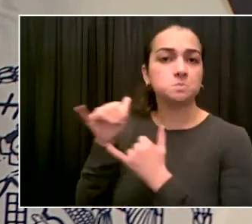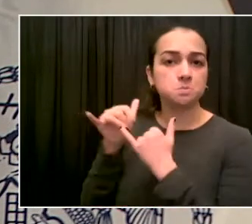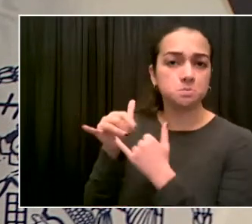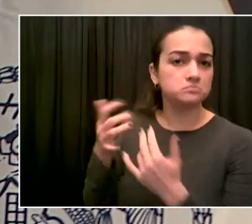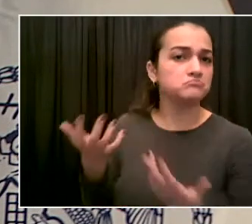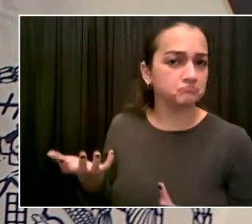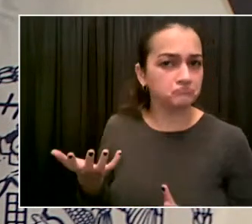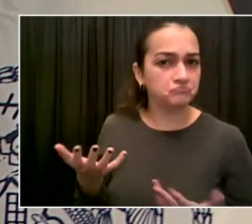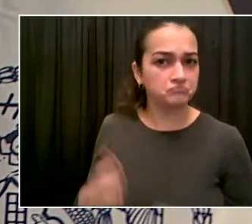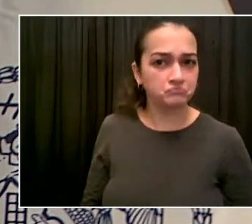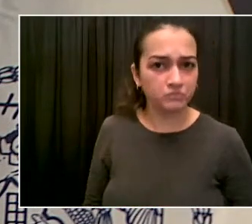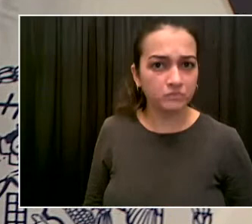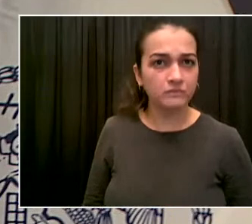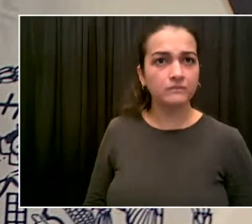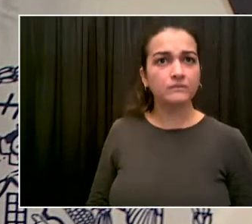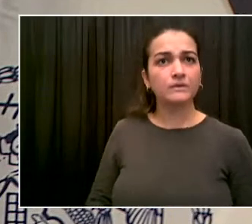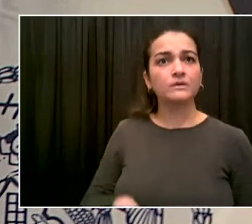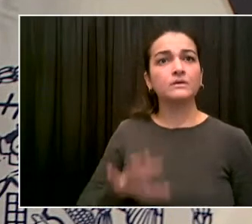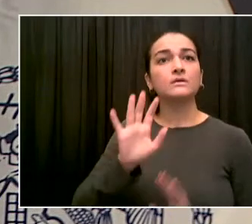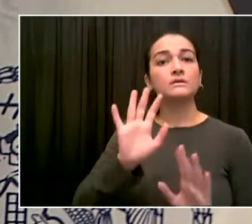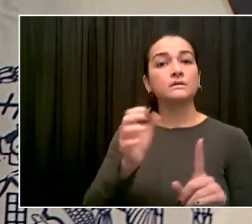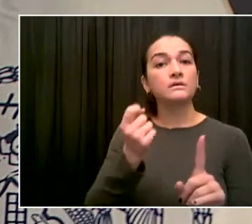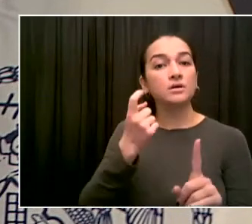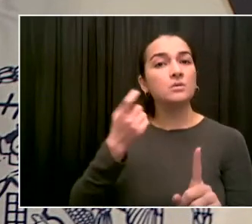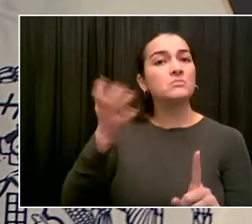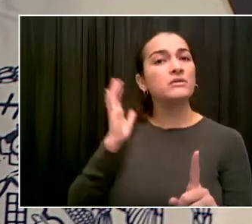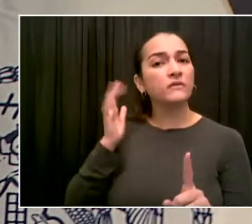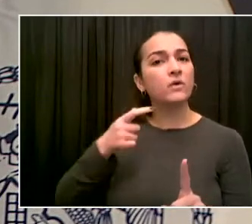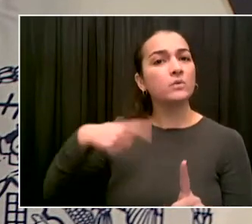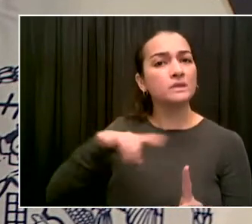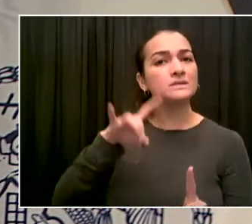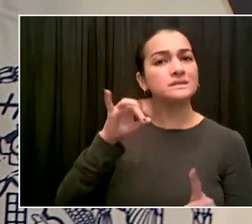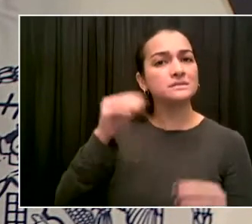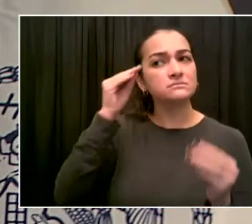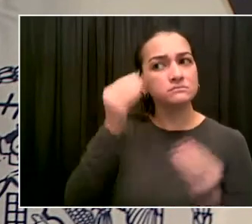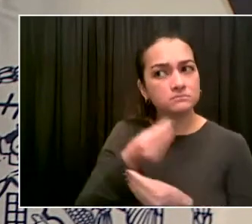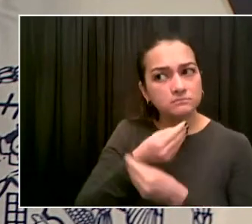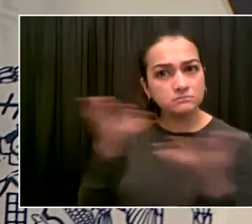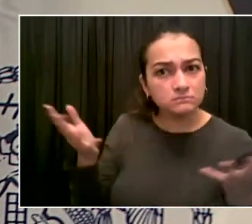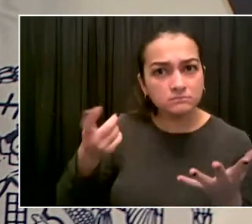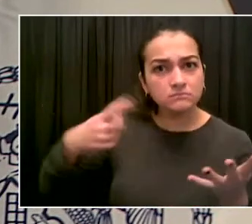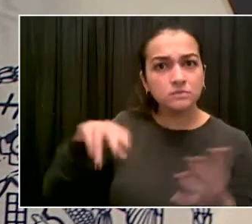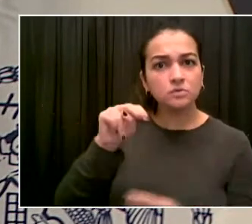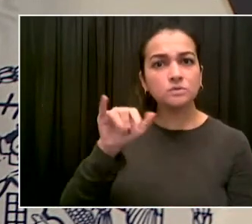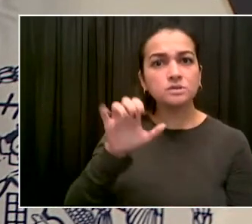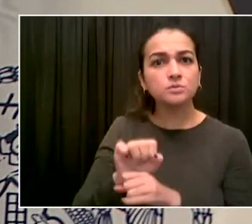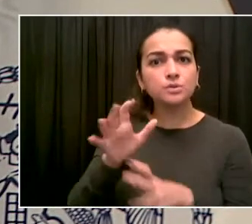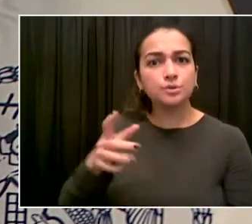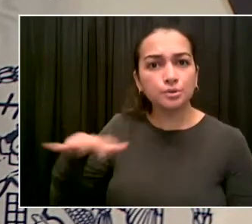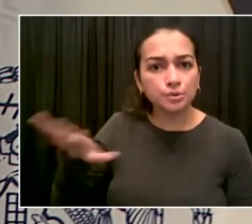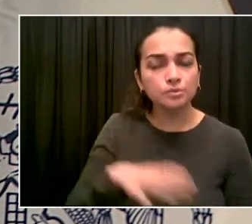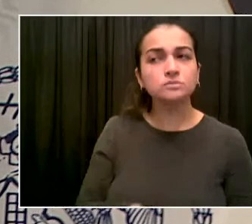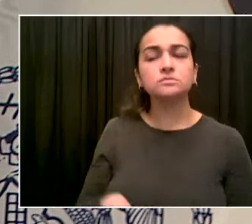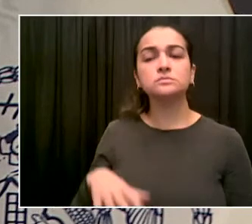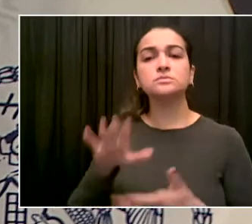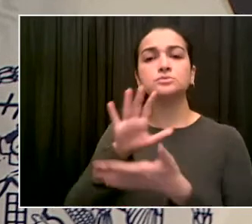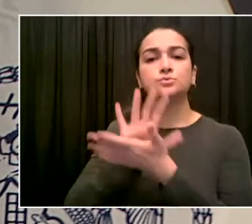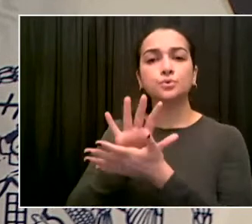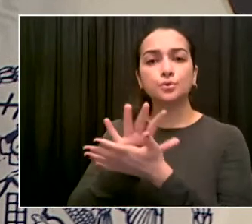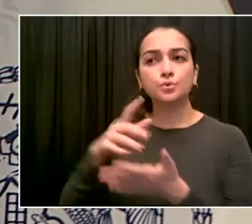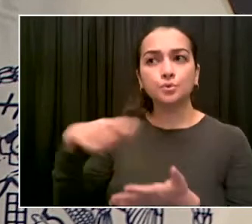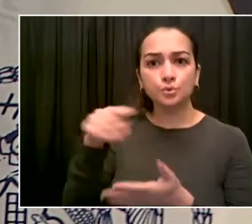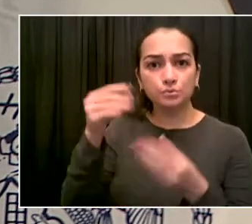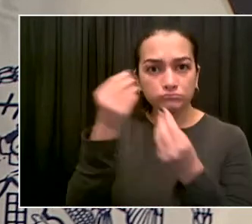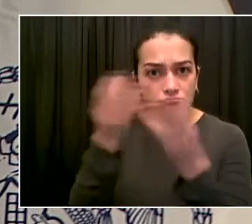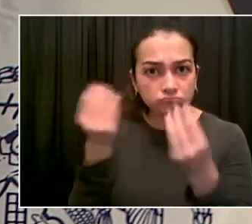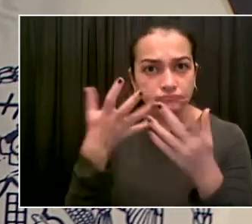Department of Education, our biggest agency, and we kept saying we're climbing the ladder. There's more to come. There was lots of time for people to think about